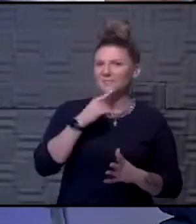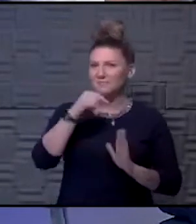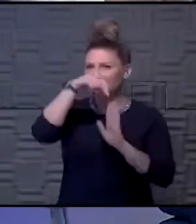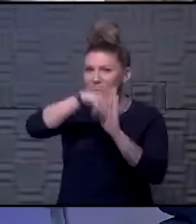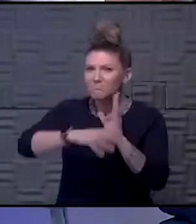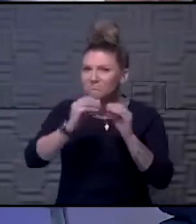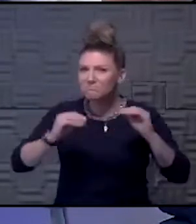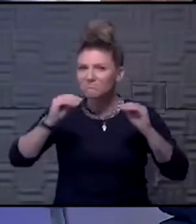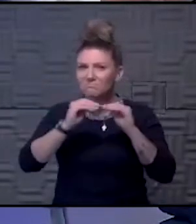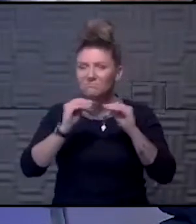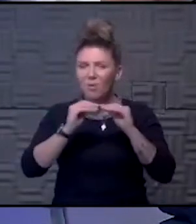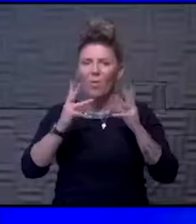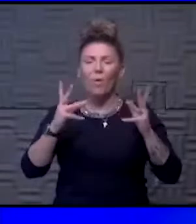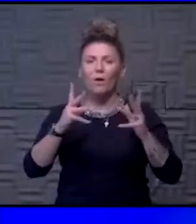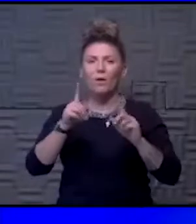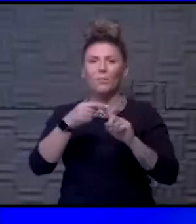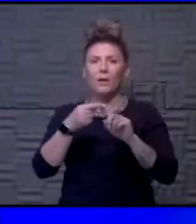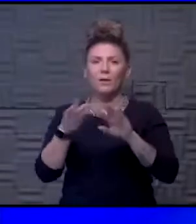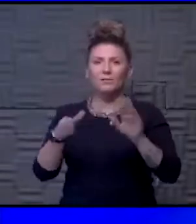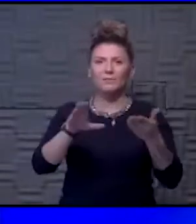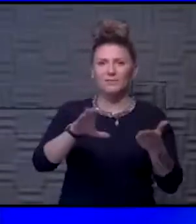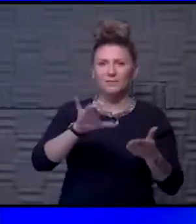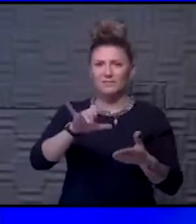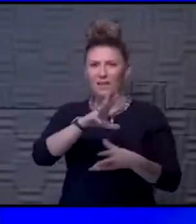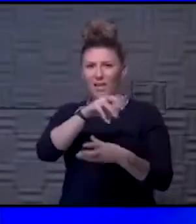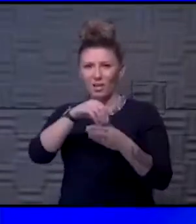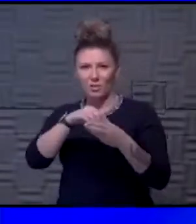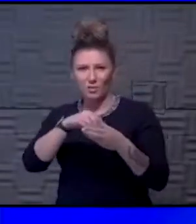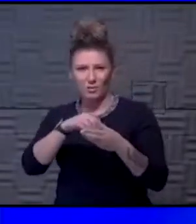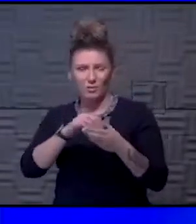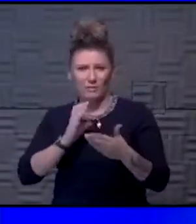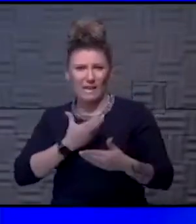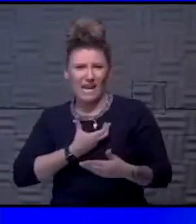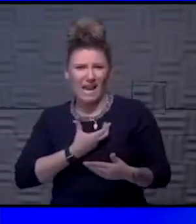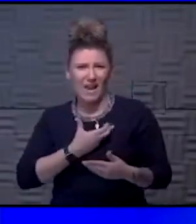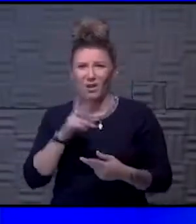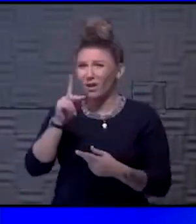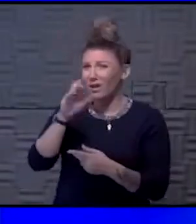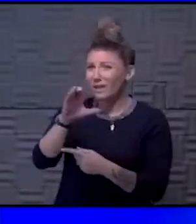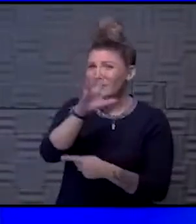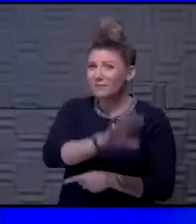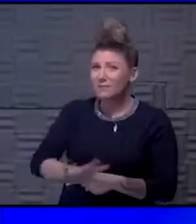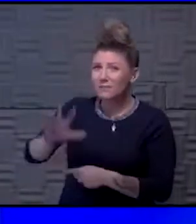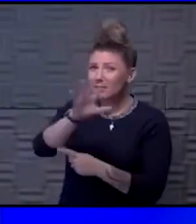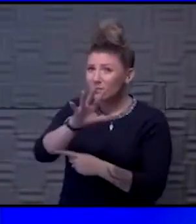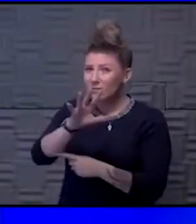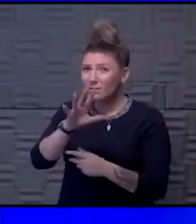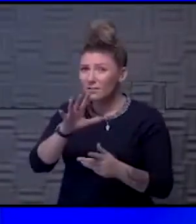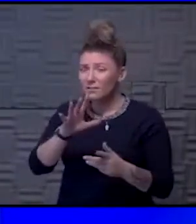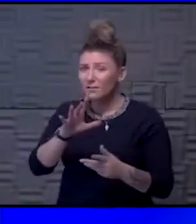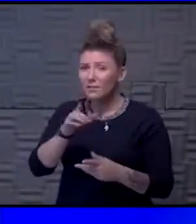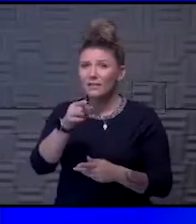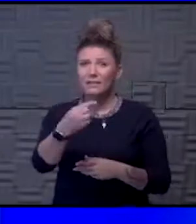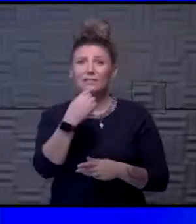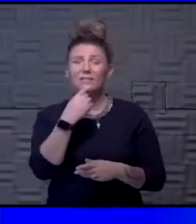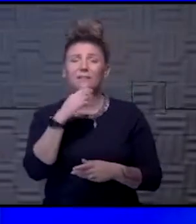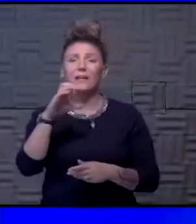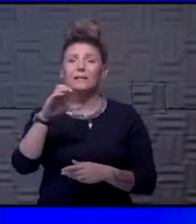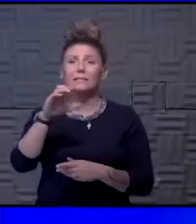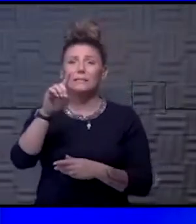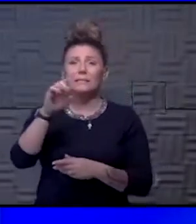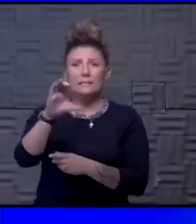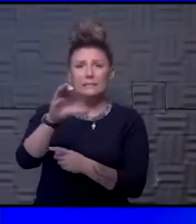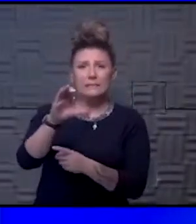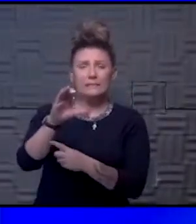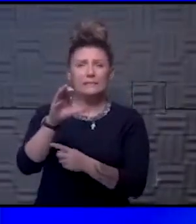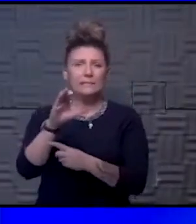is deaths, but does that include our Kansas City area? Is that just Kansas City? I don't, but. Well, he says CDC, so I'm thinking